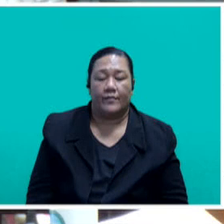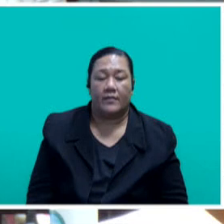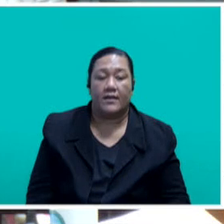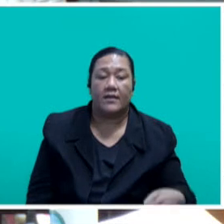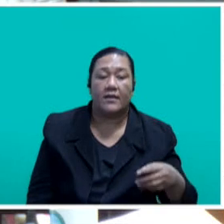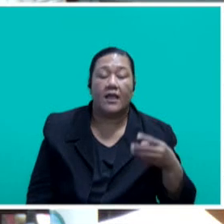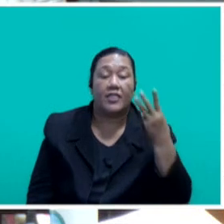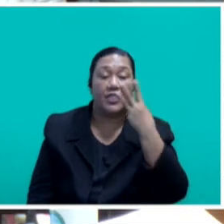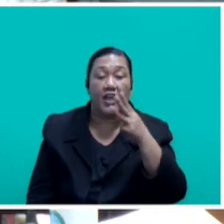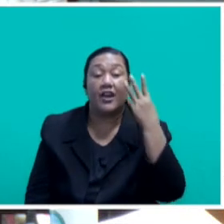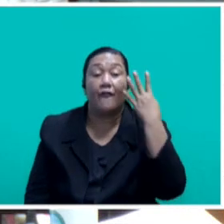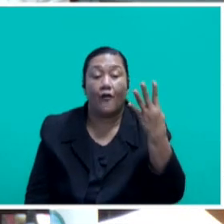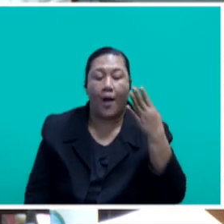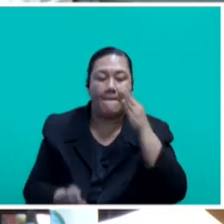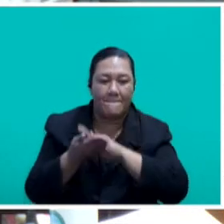$34 billion,